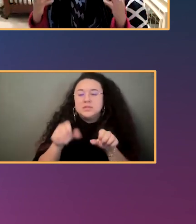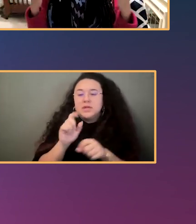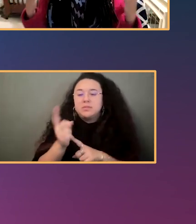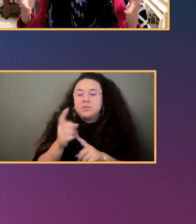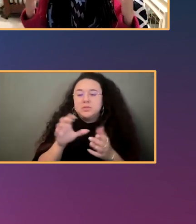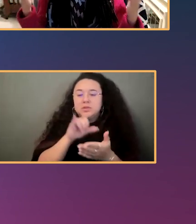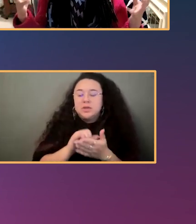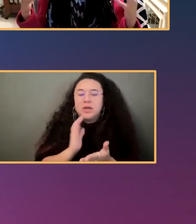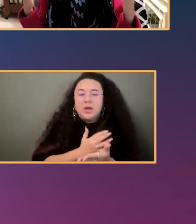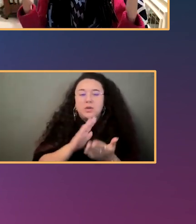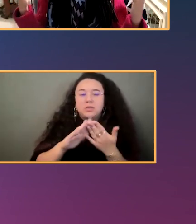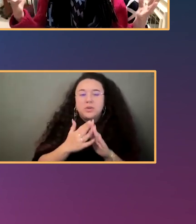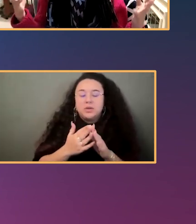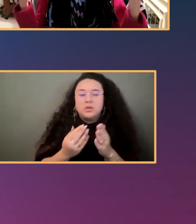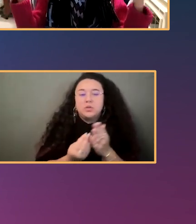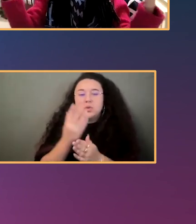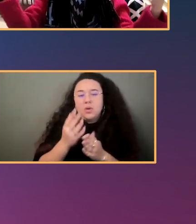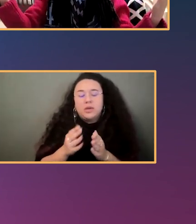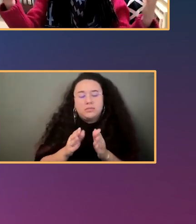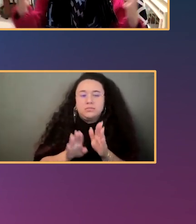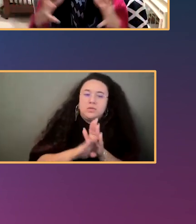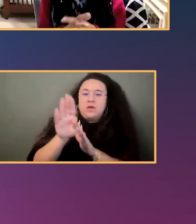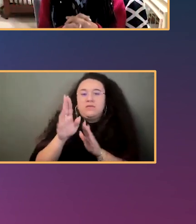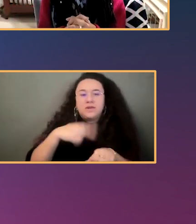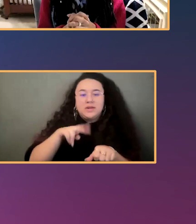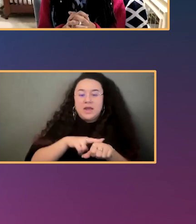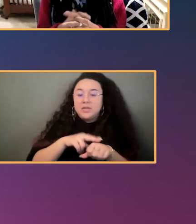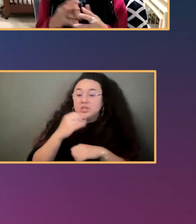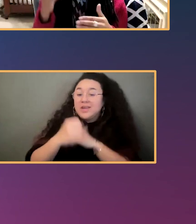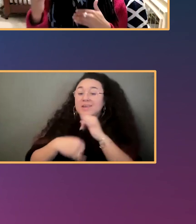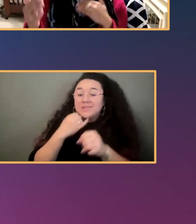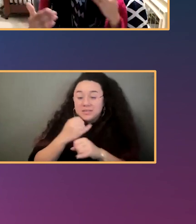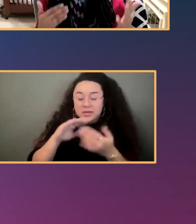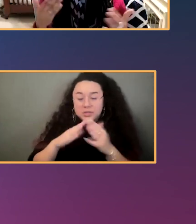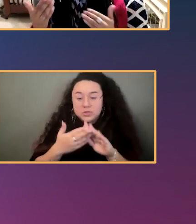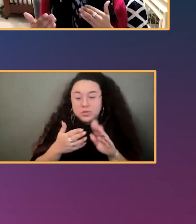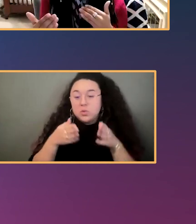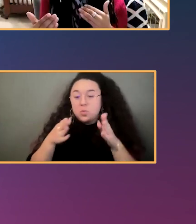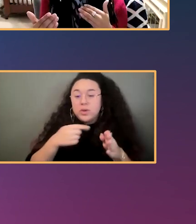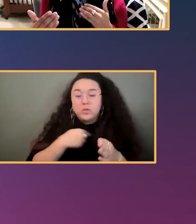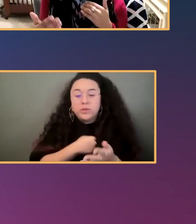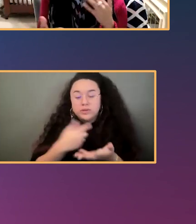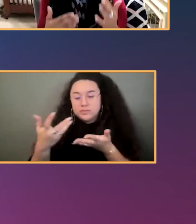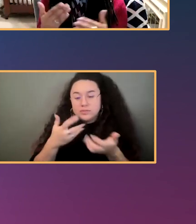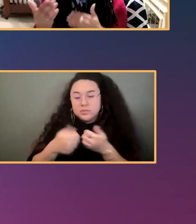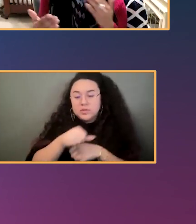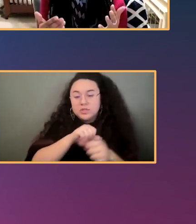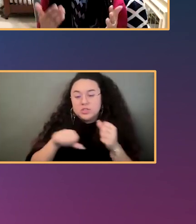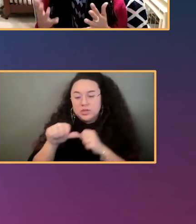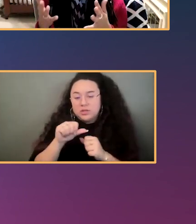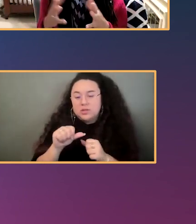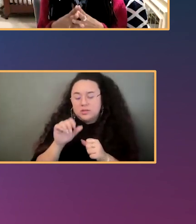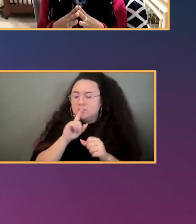Unlearning community is a growing, thriving national and even international community, and the way that we engage with one another is